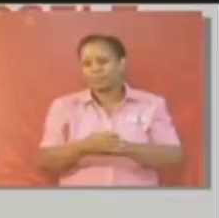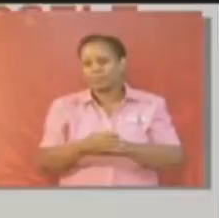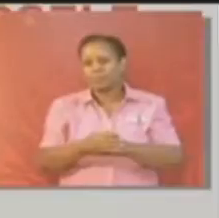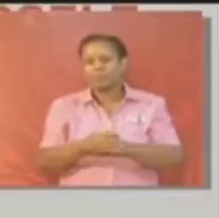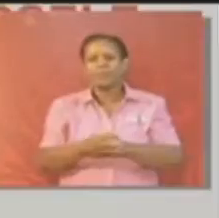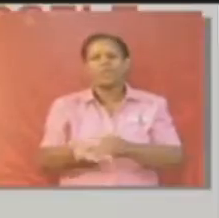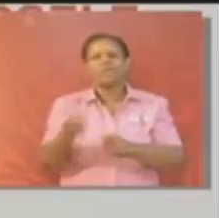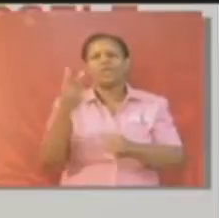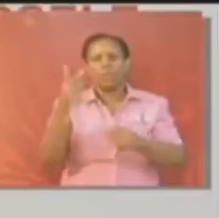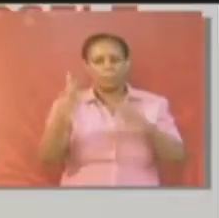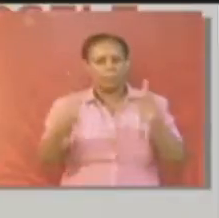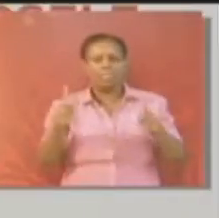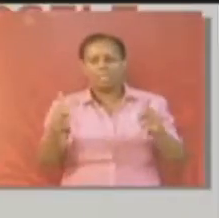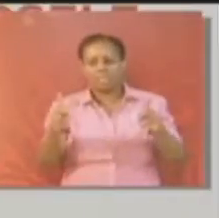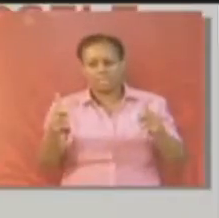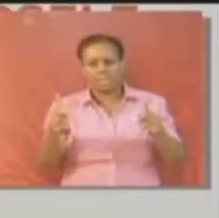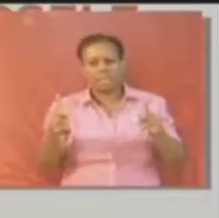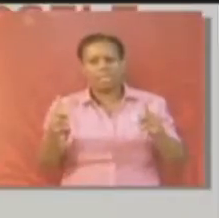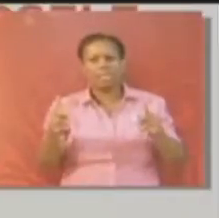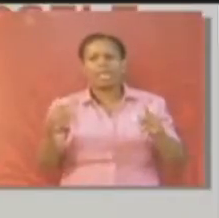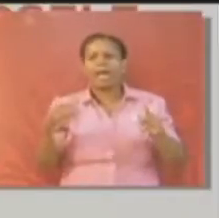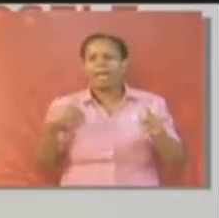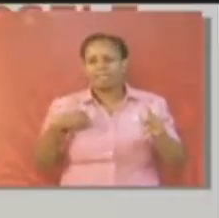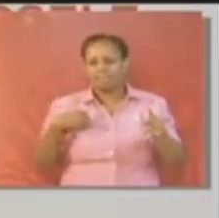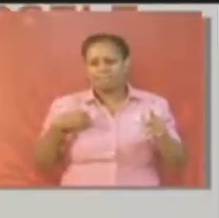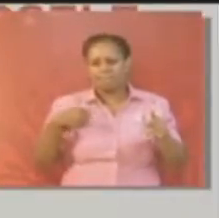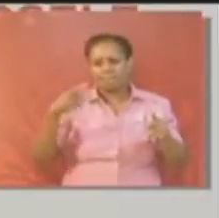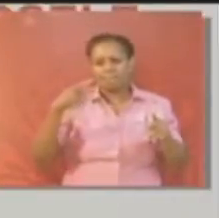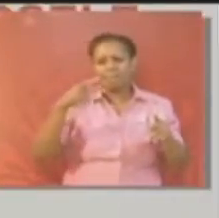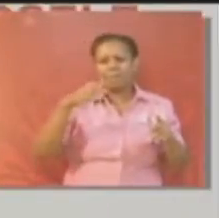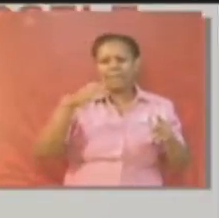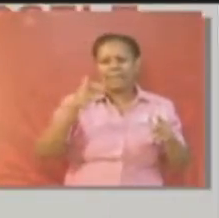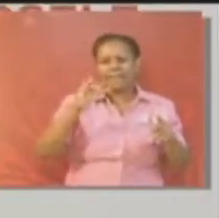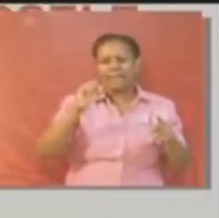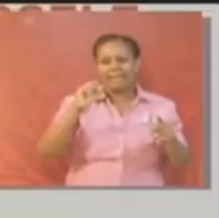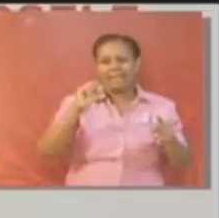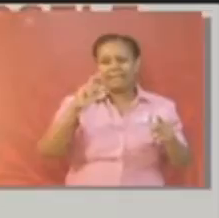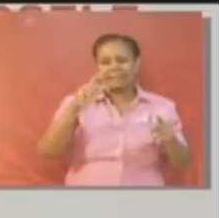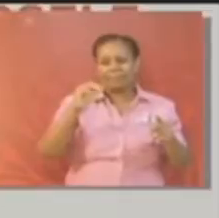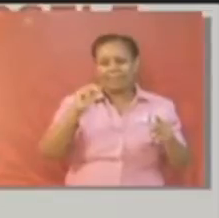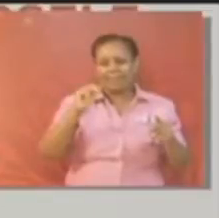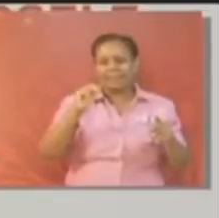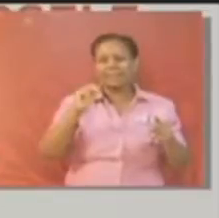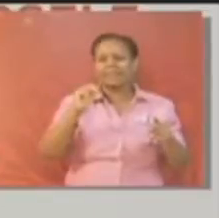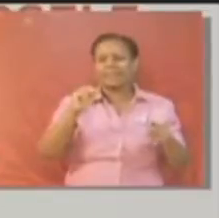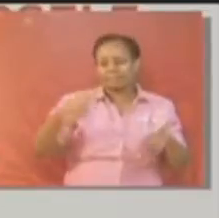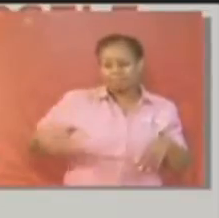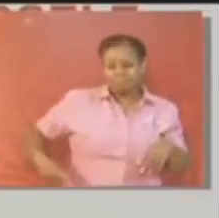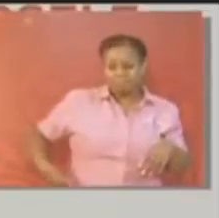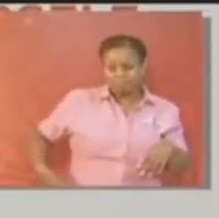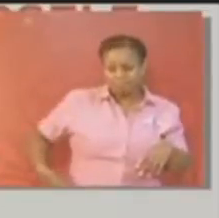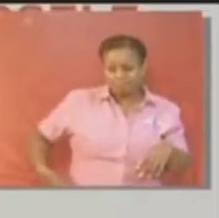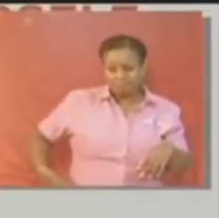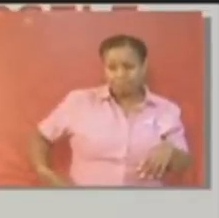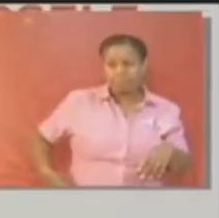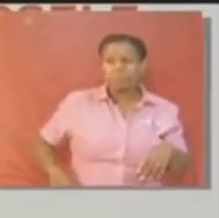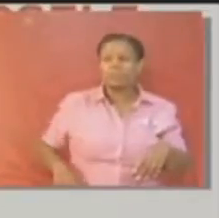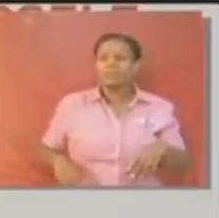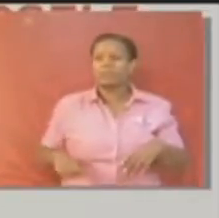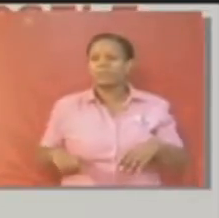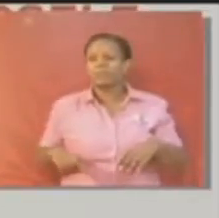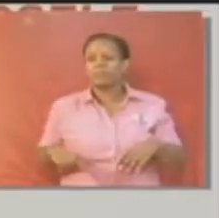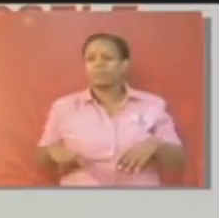EpiPens. An EpiPen delivers a dose of adrenaline, is it adrenaline? Yeah. To people who